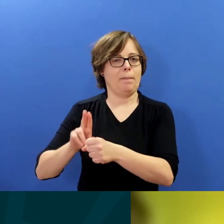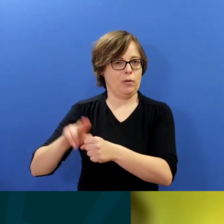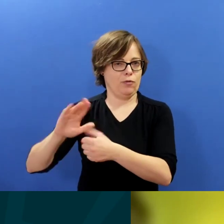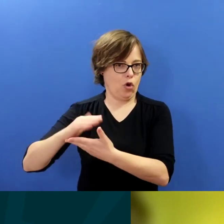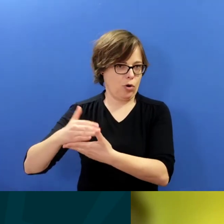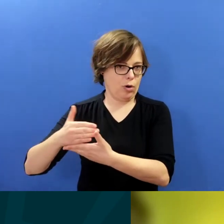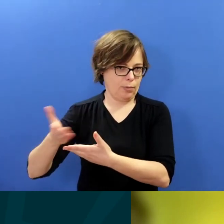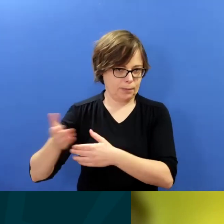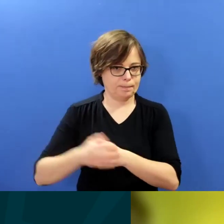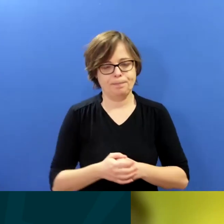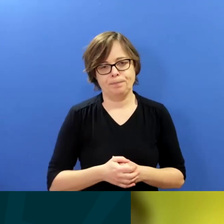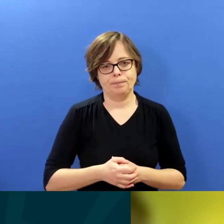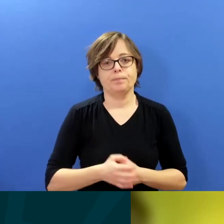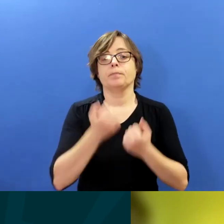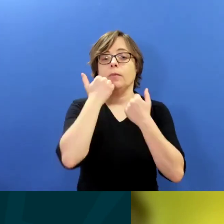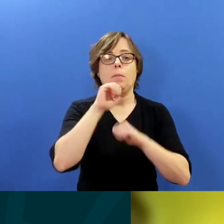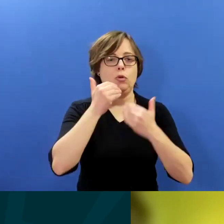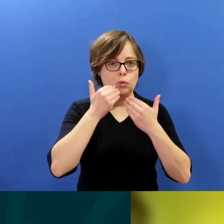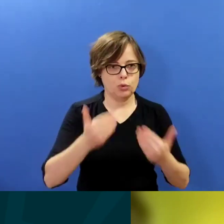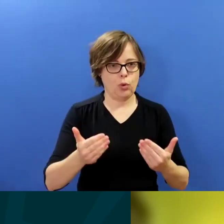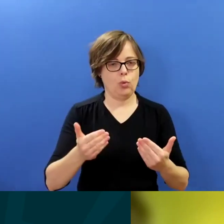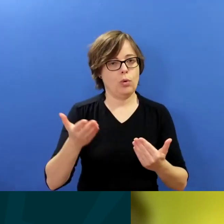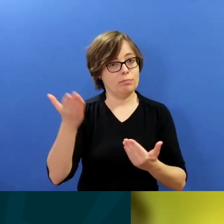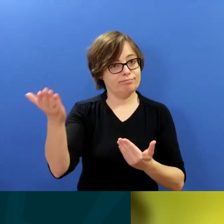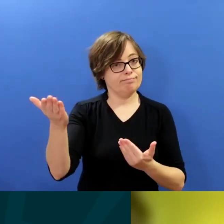much. I'm not using my usual computer, so I'm a little uncertain about